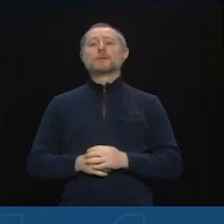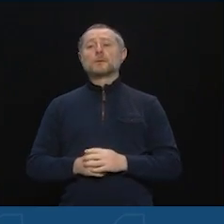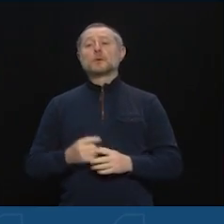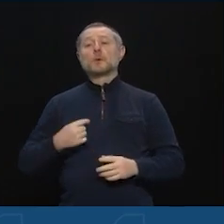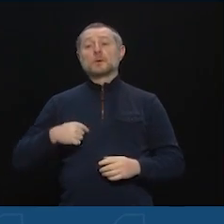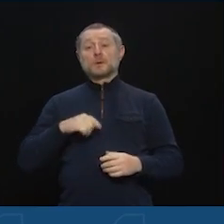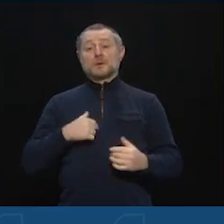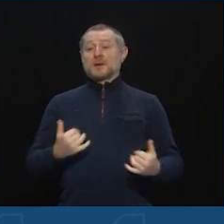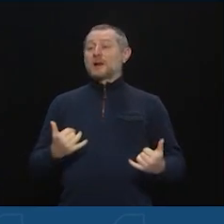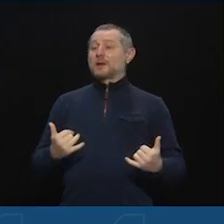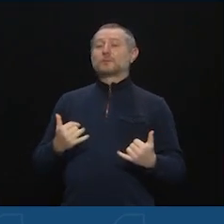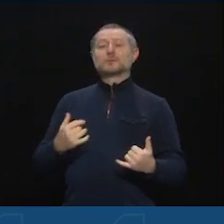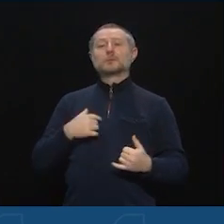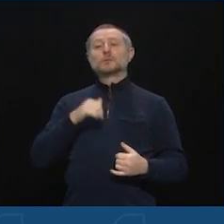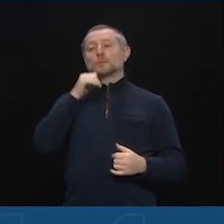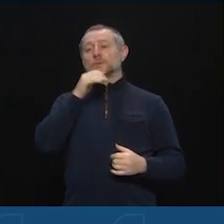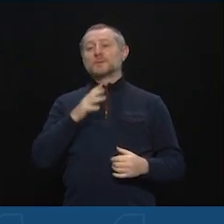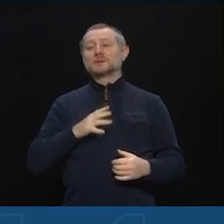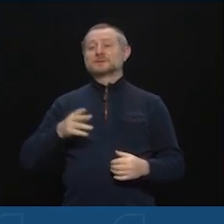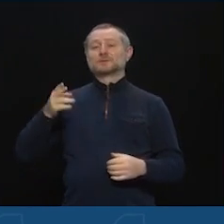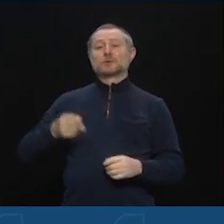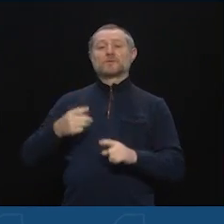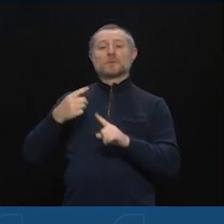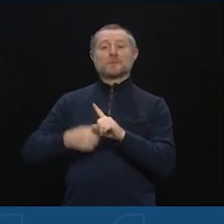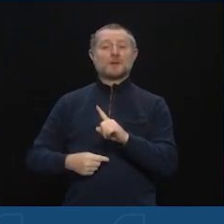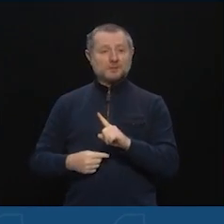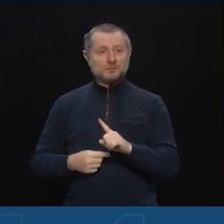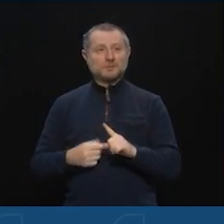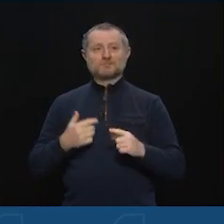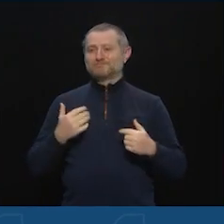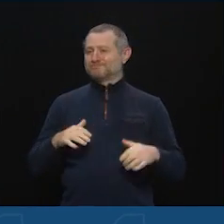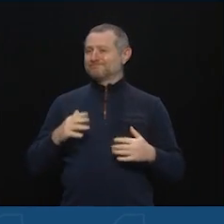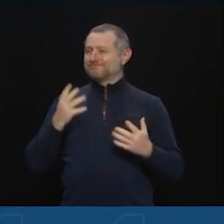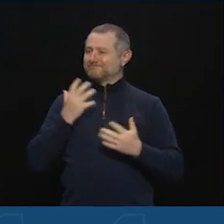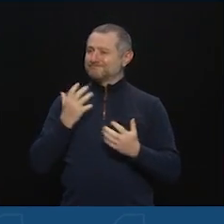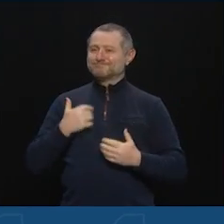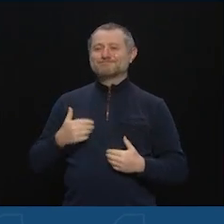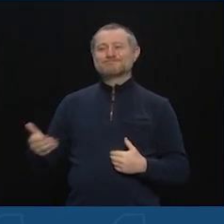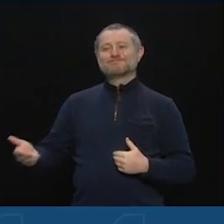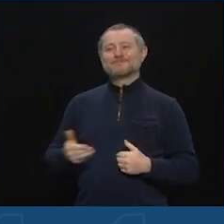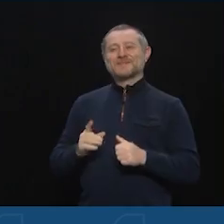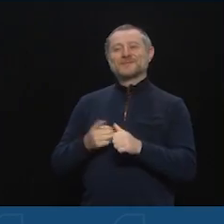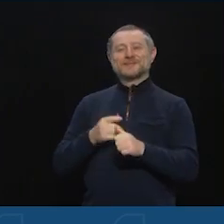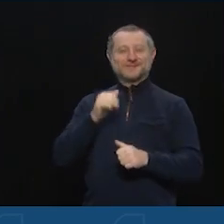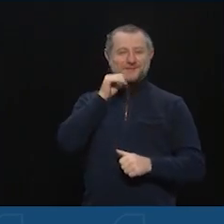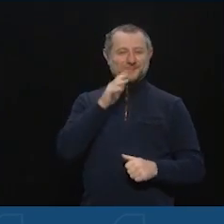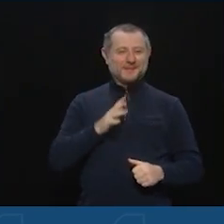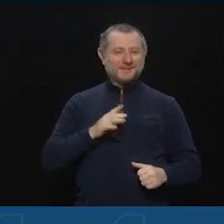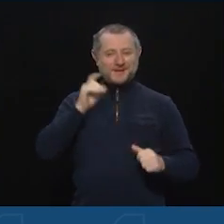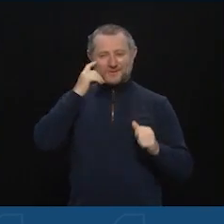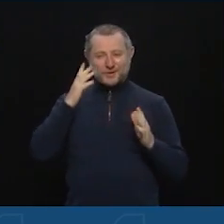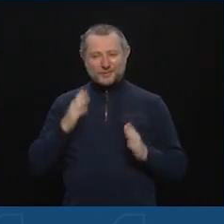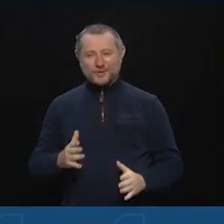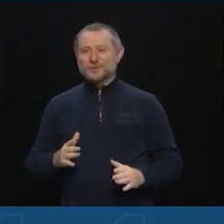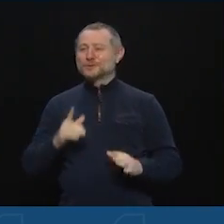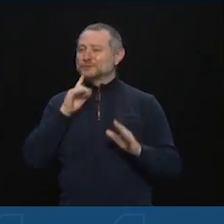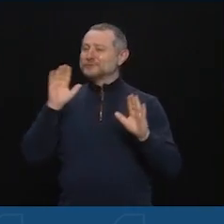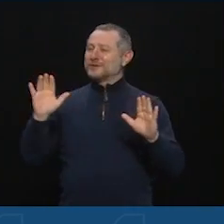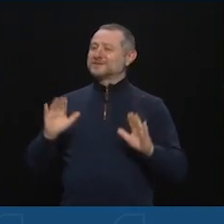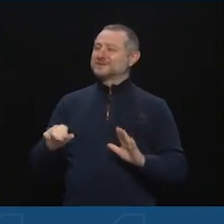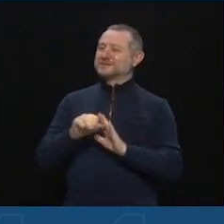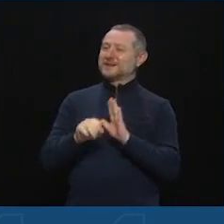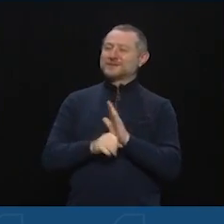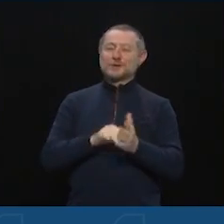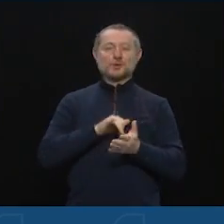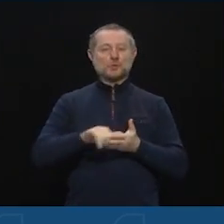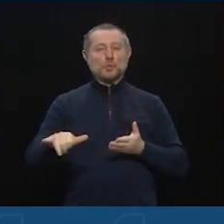History Month, I'd like to introduce our first woman and 57th governor of the great state of New York, Governor Kathy